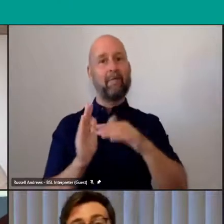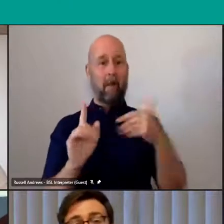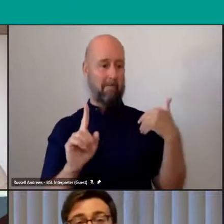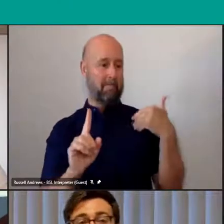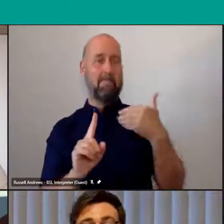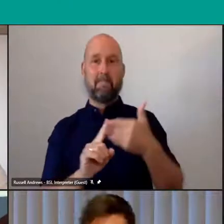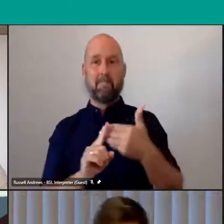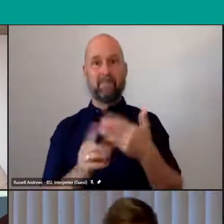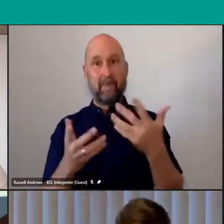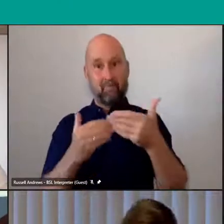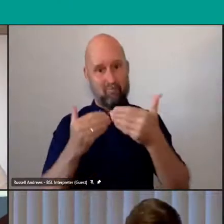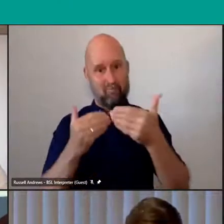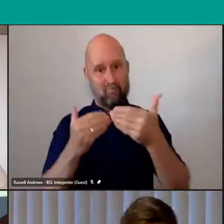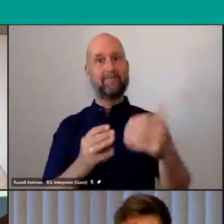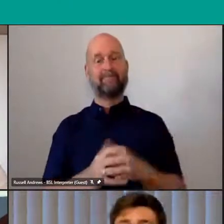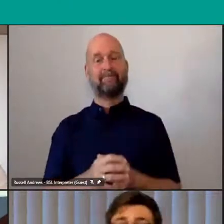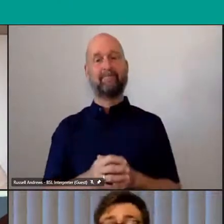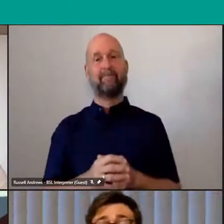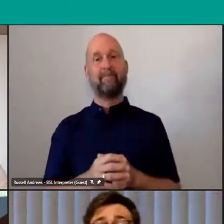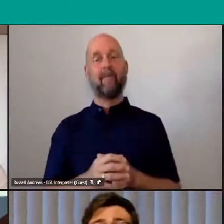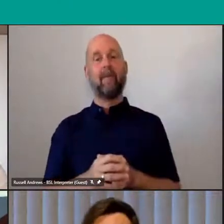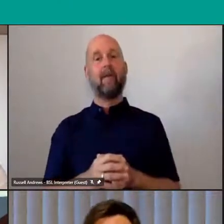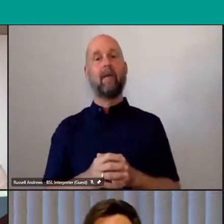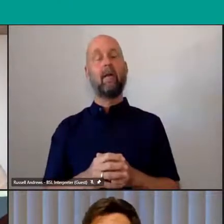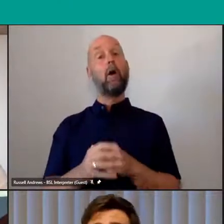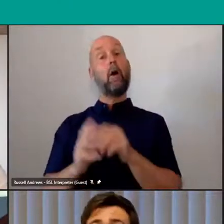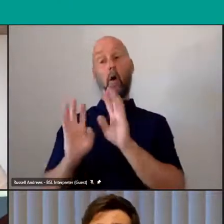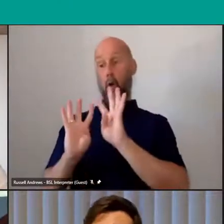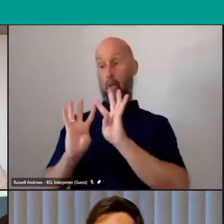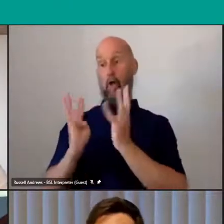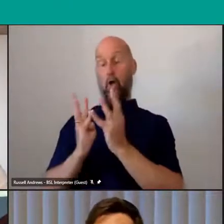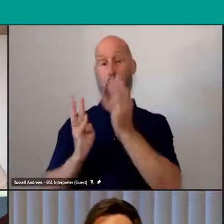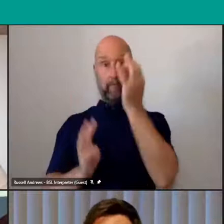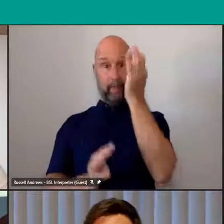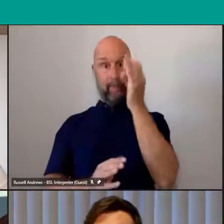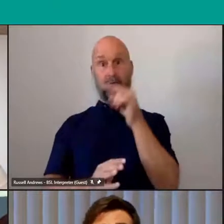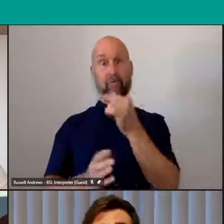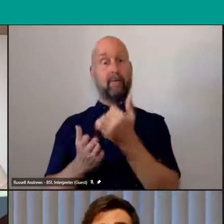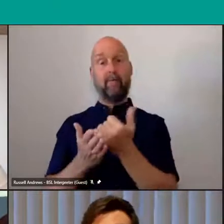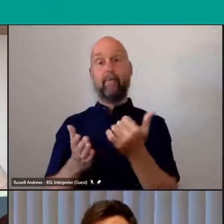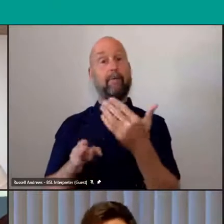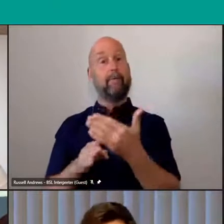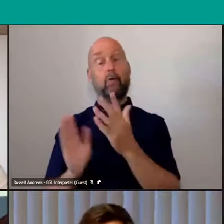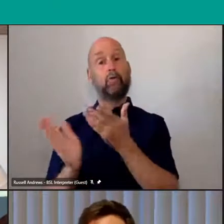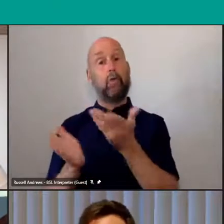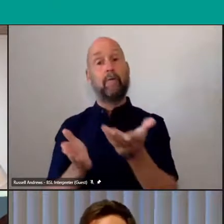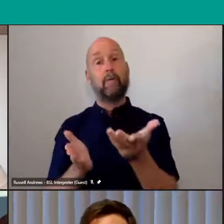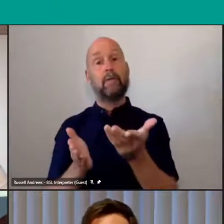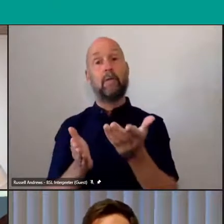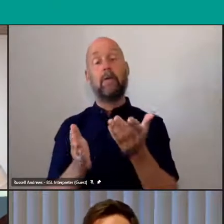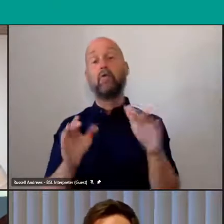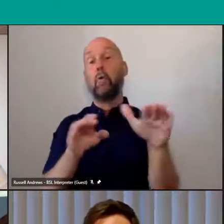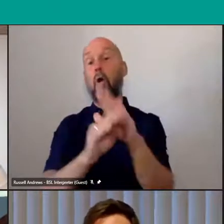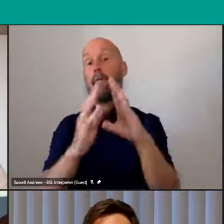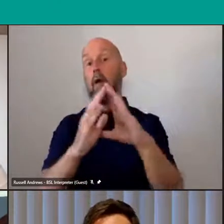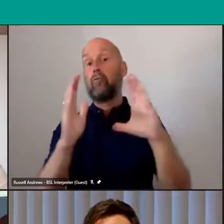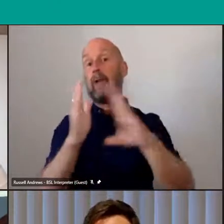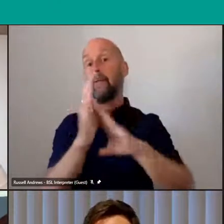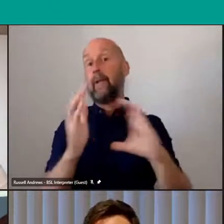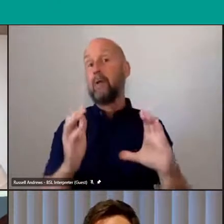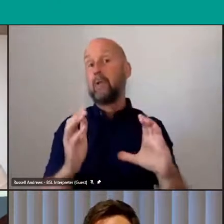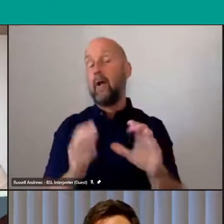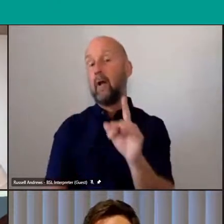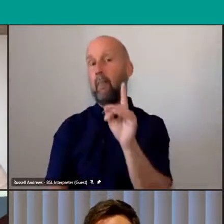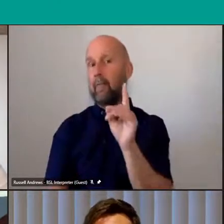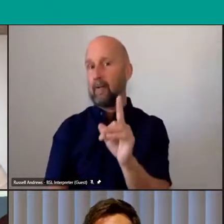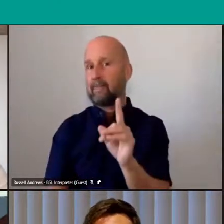from where we currently are. I think as a commission, you've done great service, not just for Greater Manchester, but